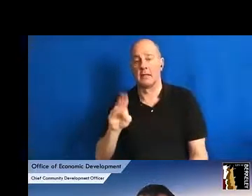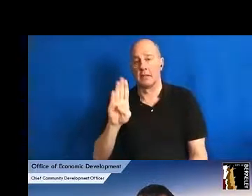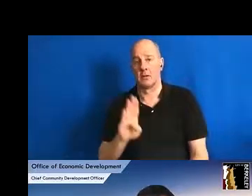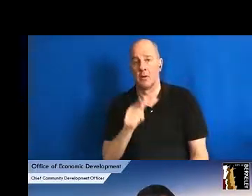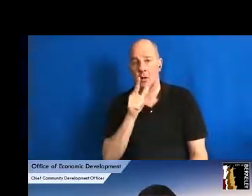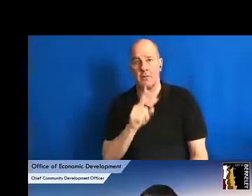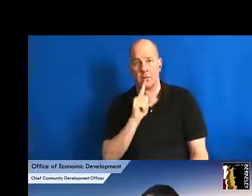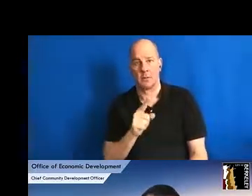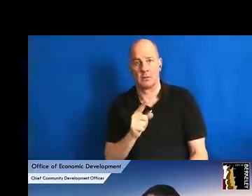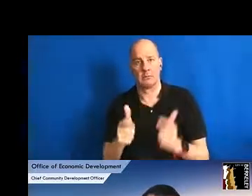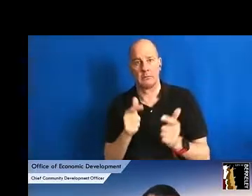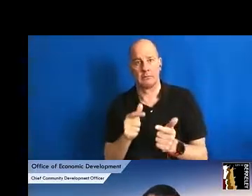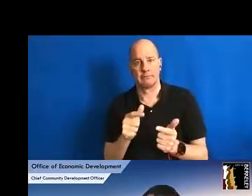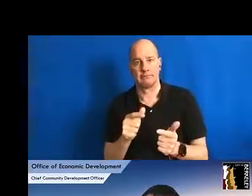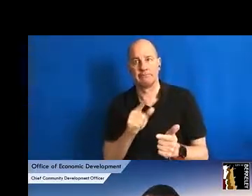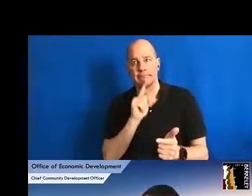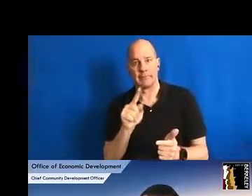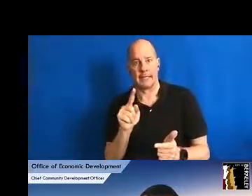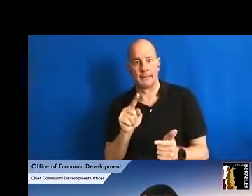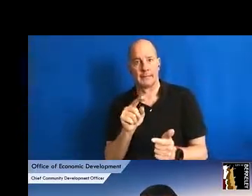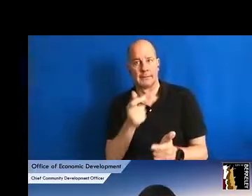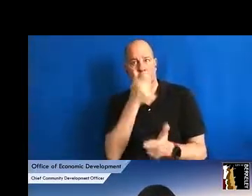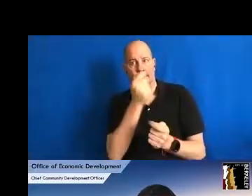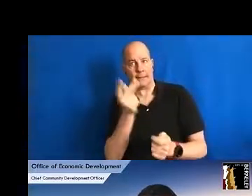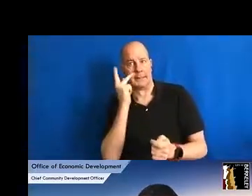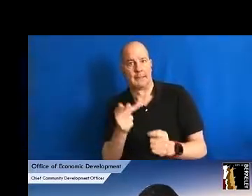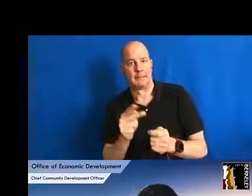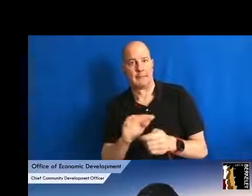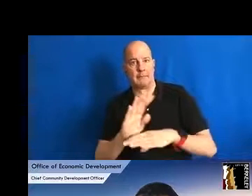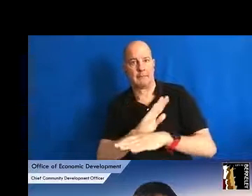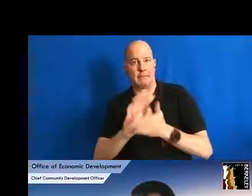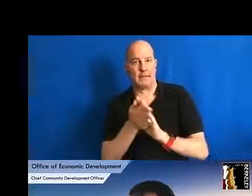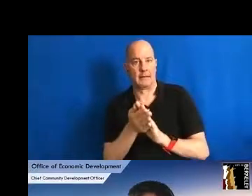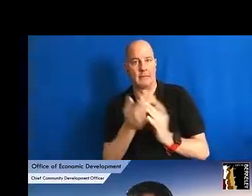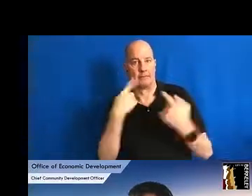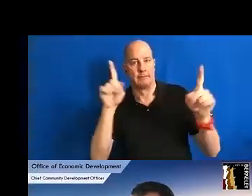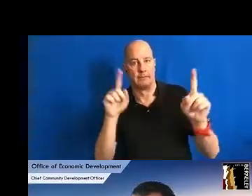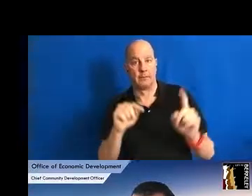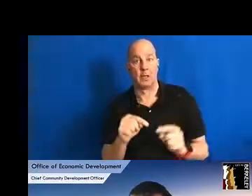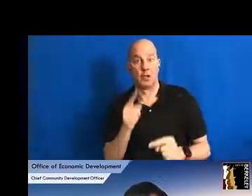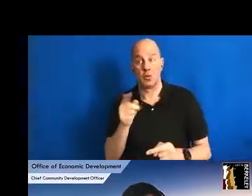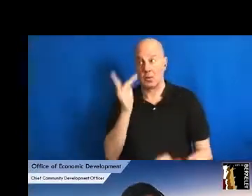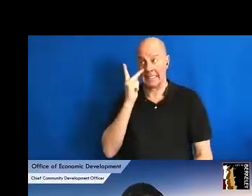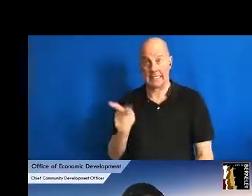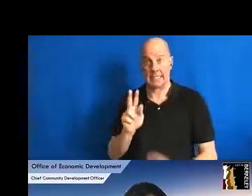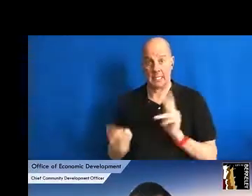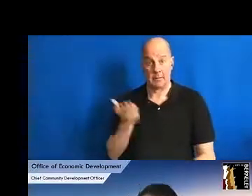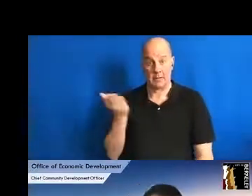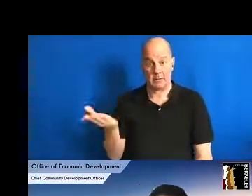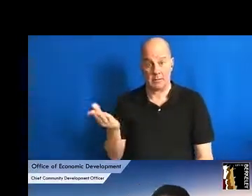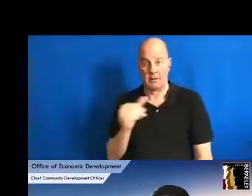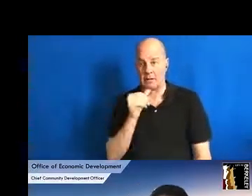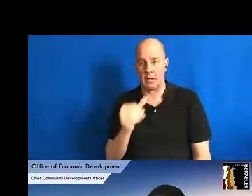seeing businesses be successful. And so there's some flexibility there. You actually see them, and they're not often